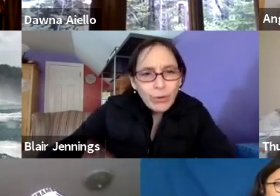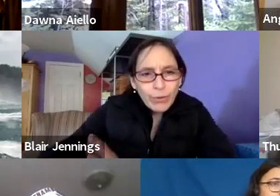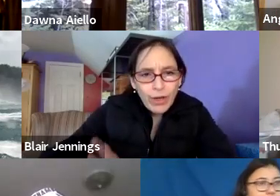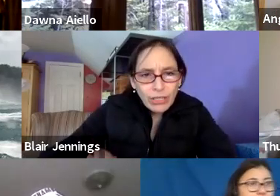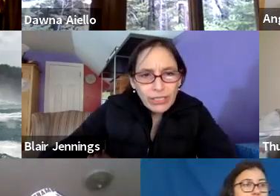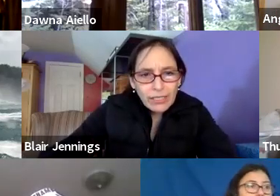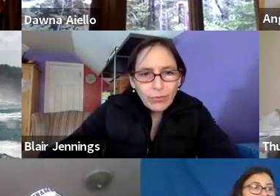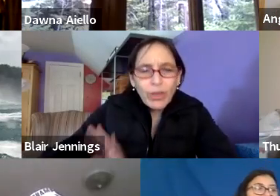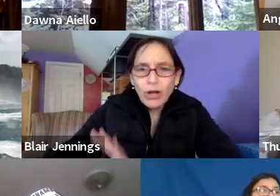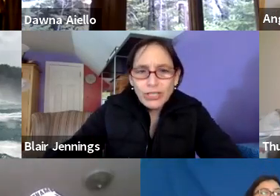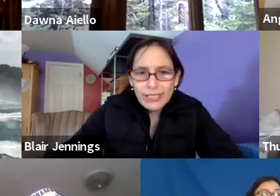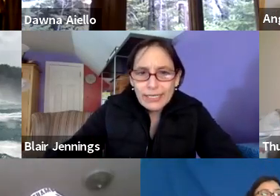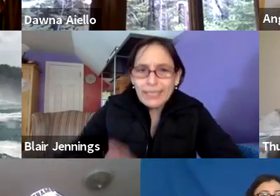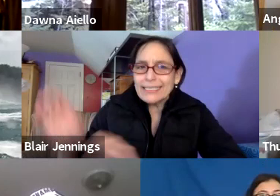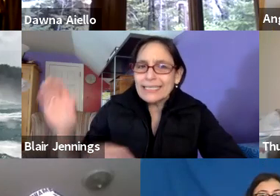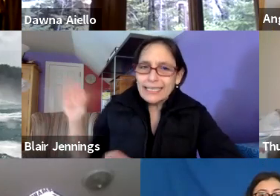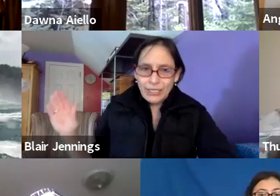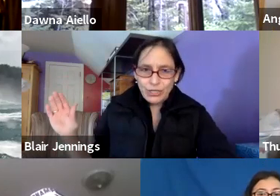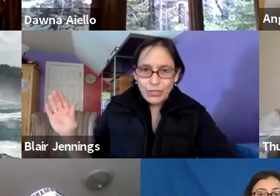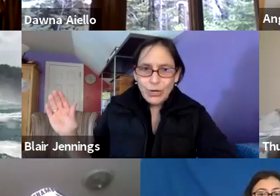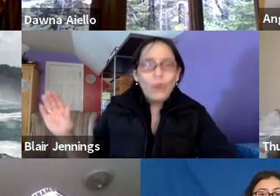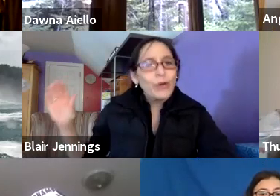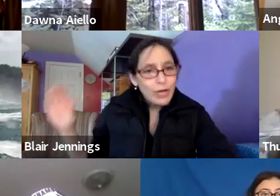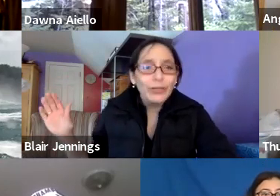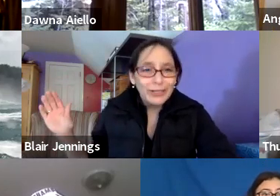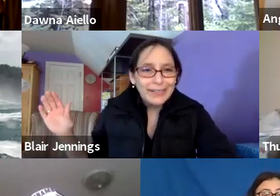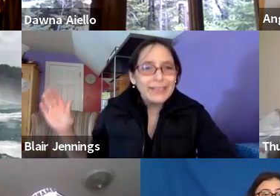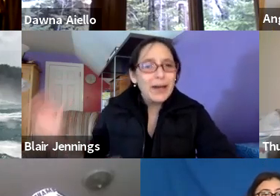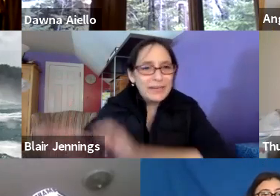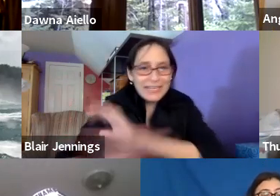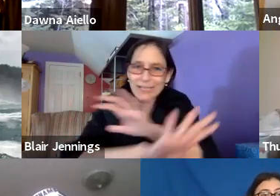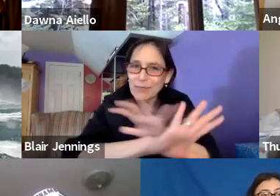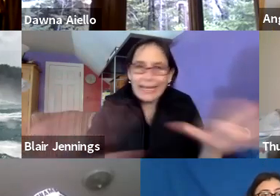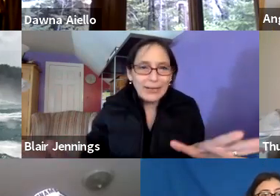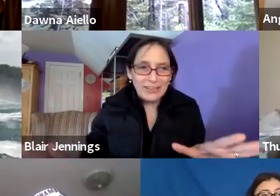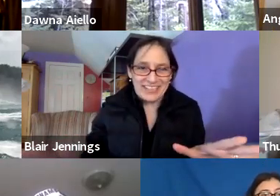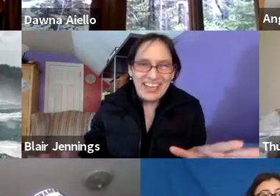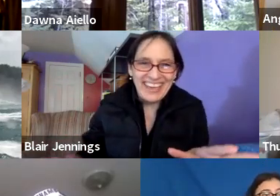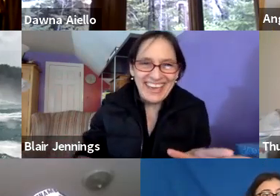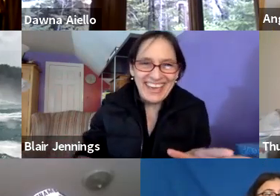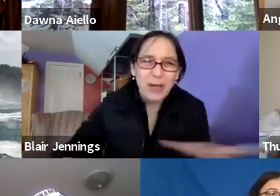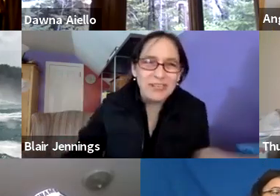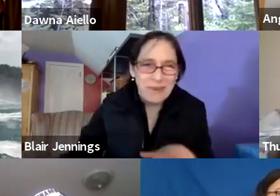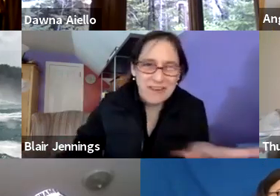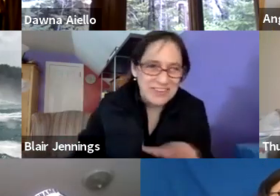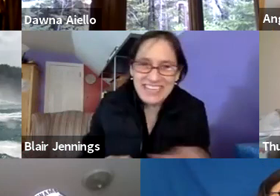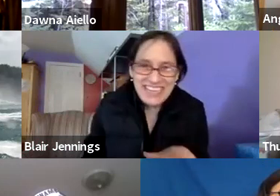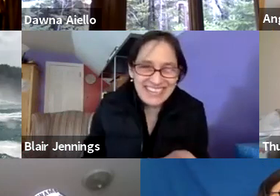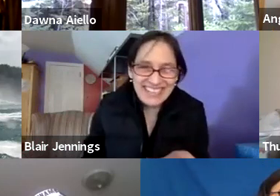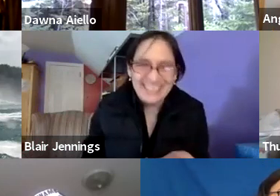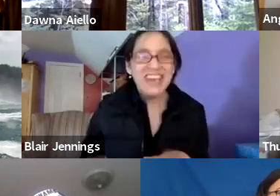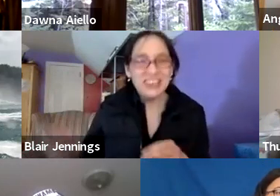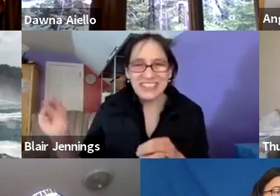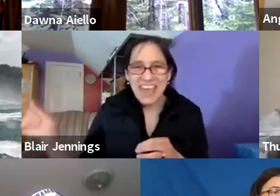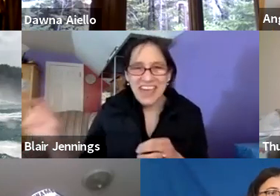Actually, you know what we all need? We all just need a teenager or younger to come and explain all this. Tell us where everything